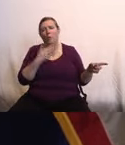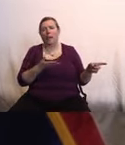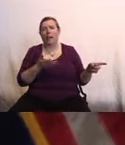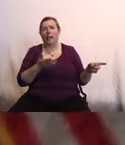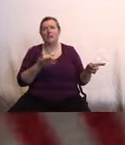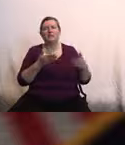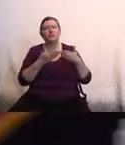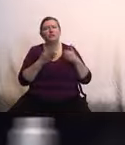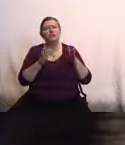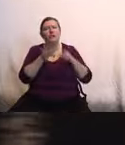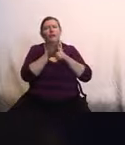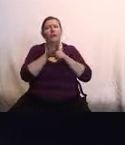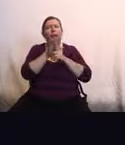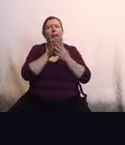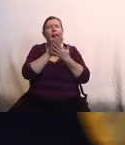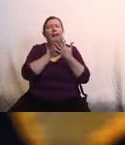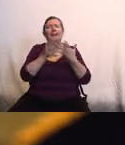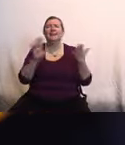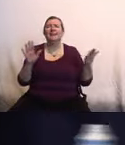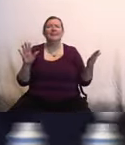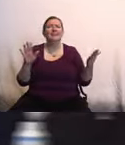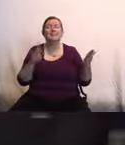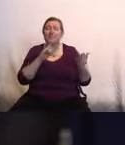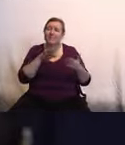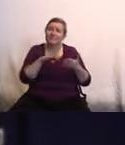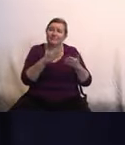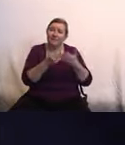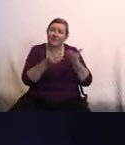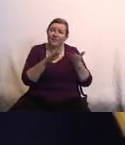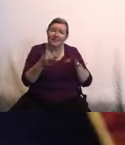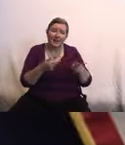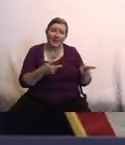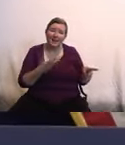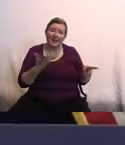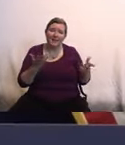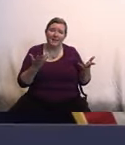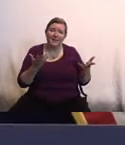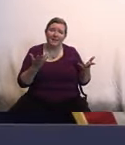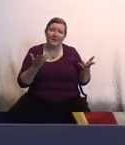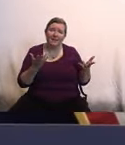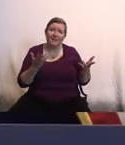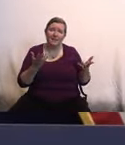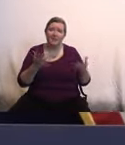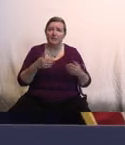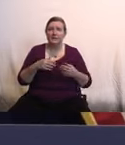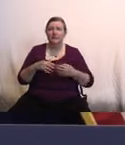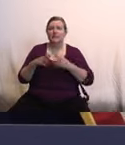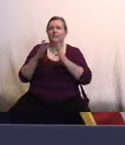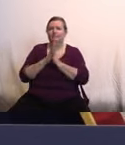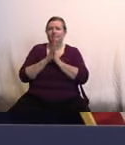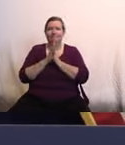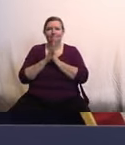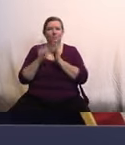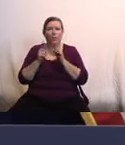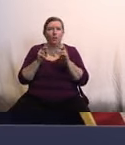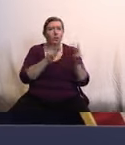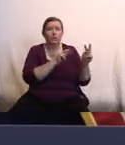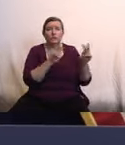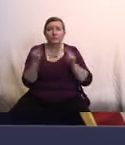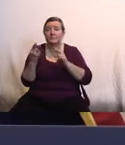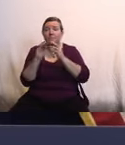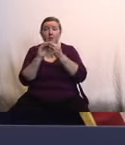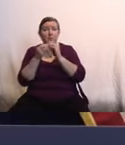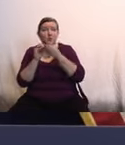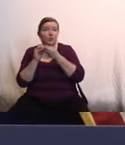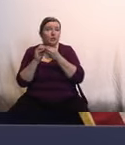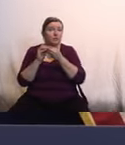before you jump in, Ed, interesting in terms of the data that we talk about and look at, staying in the flu season, and